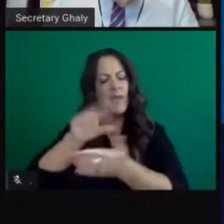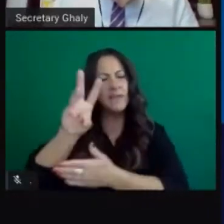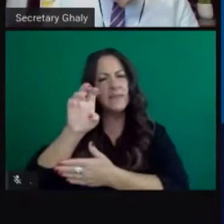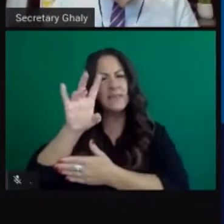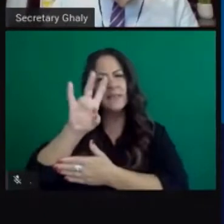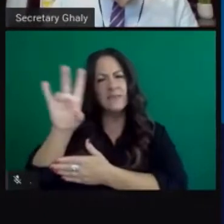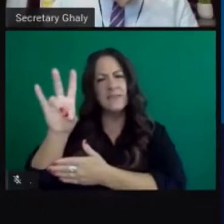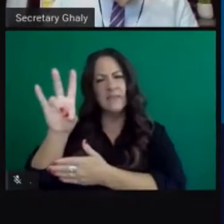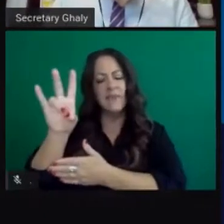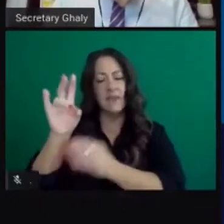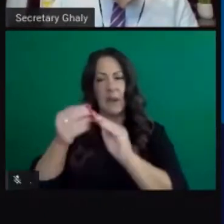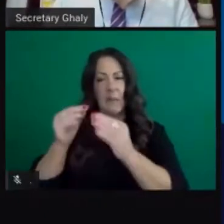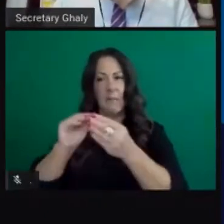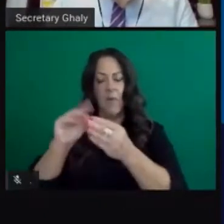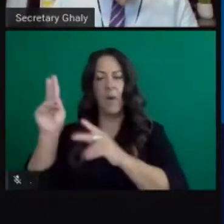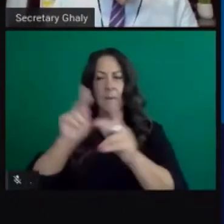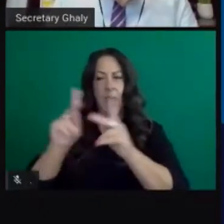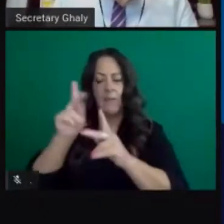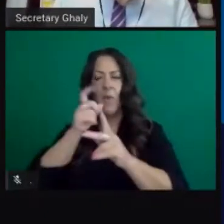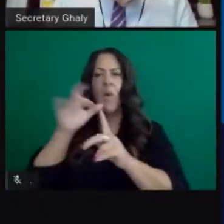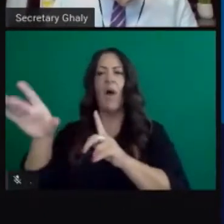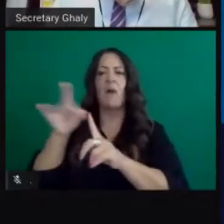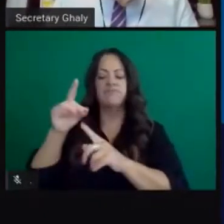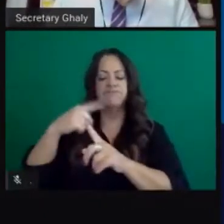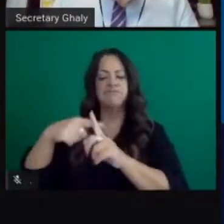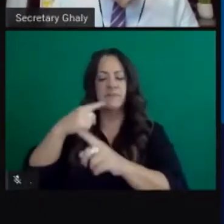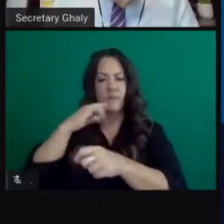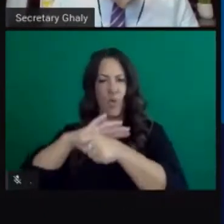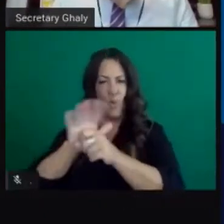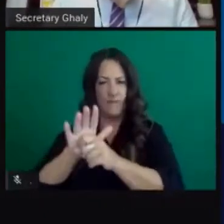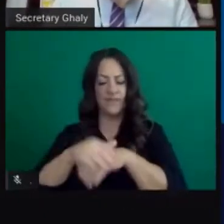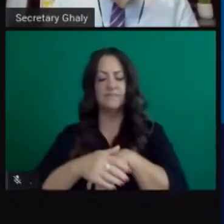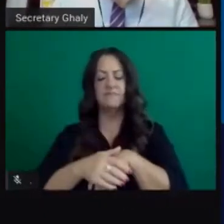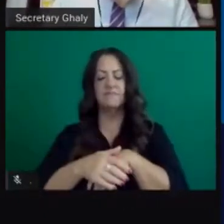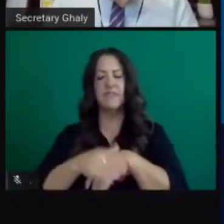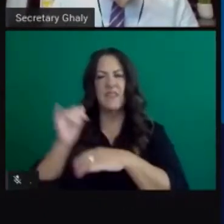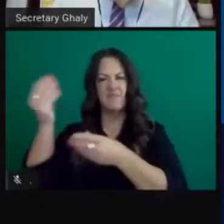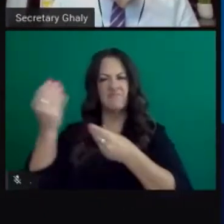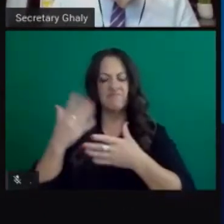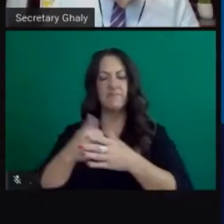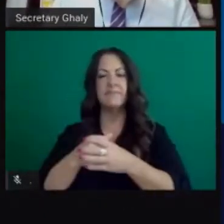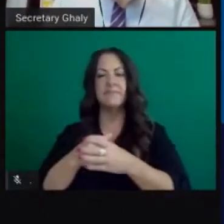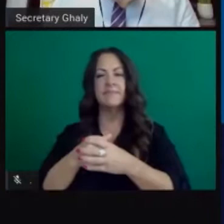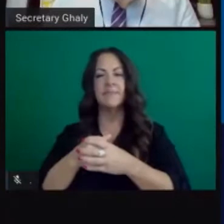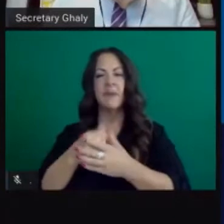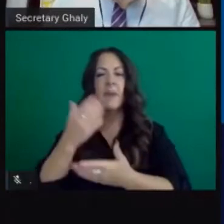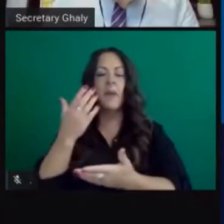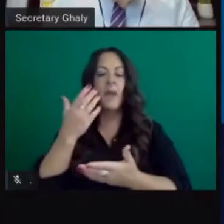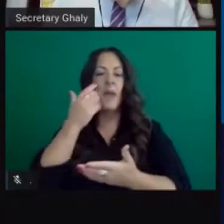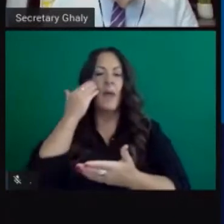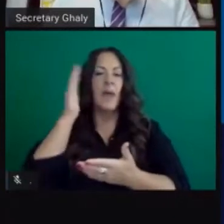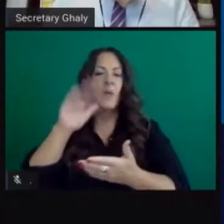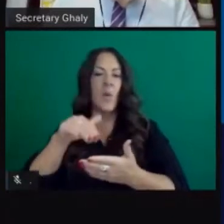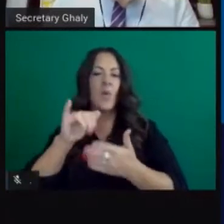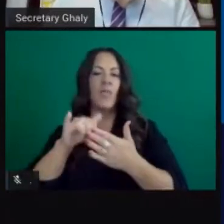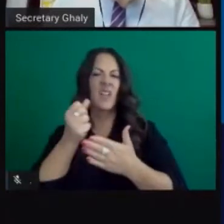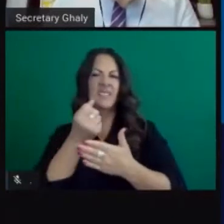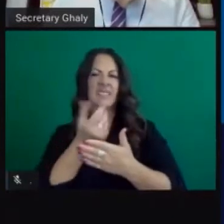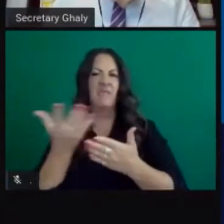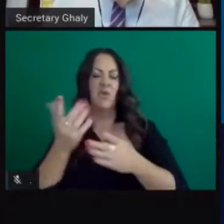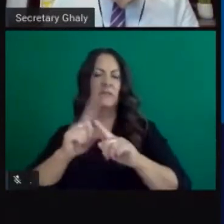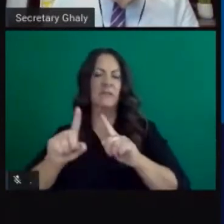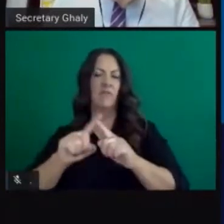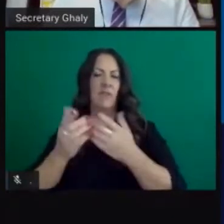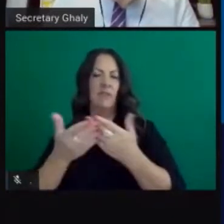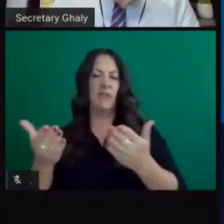1,677 cases reported to the state, hopefully within the multitude of factors that goes into everyday's